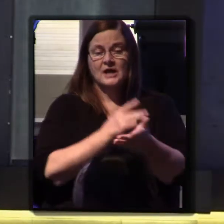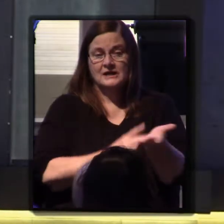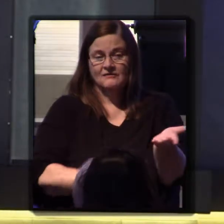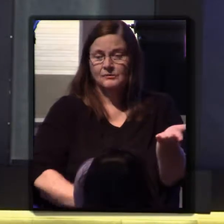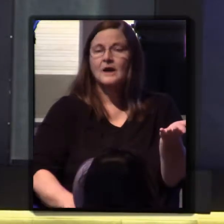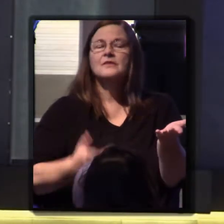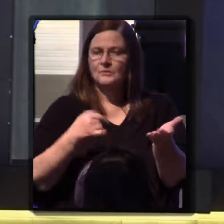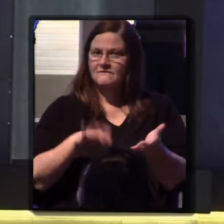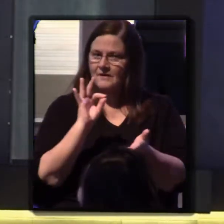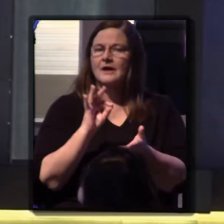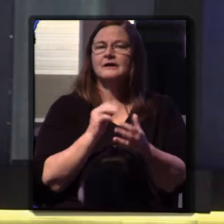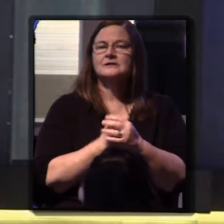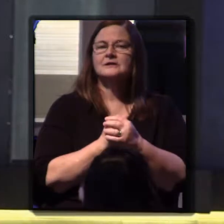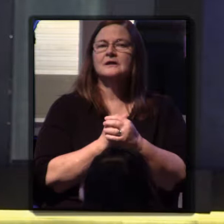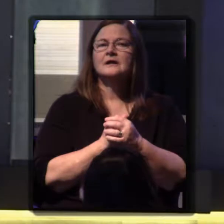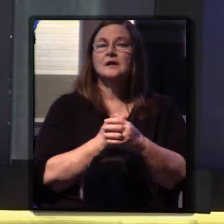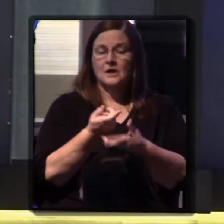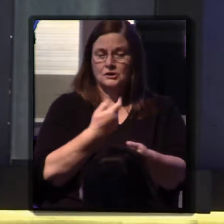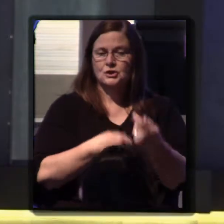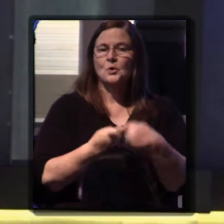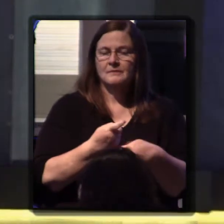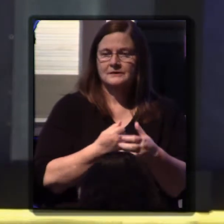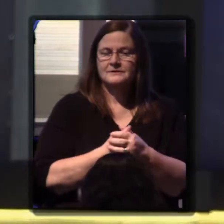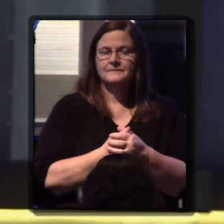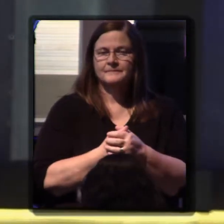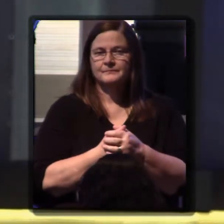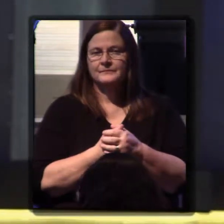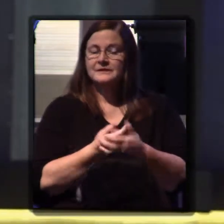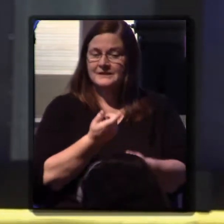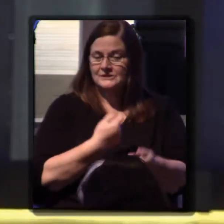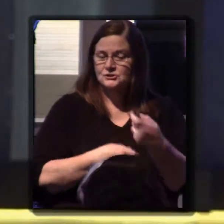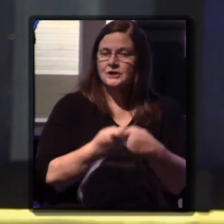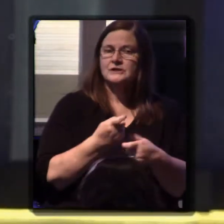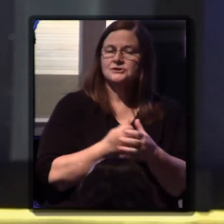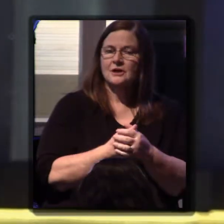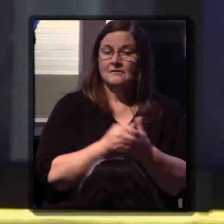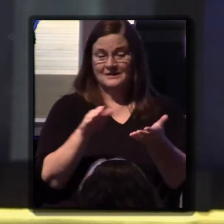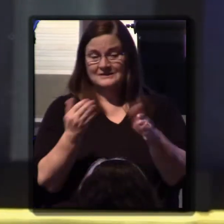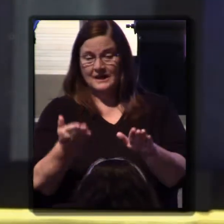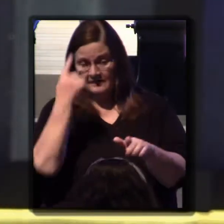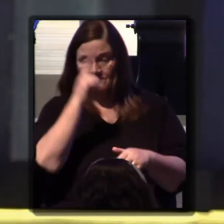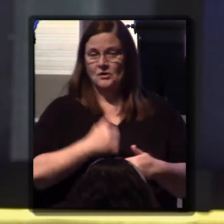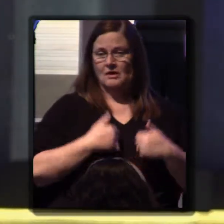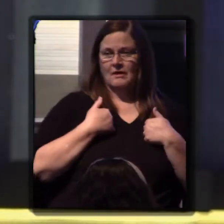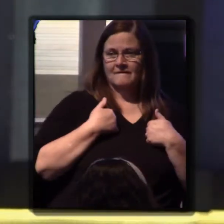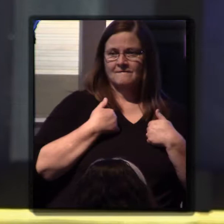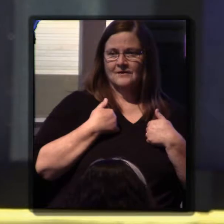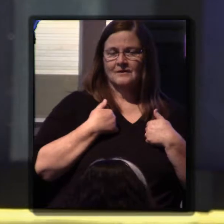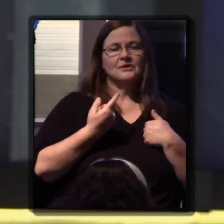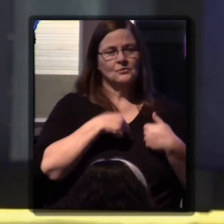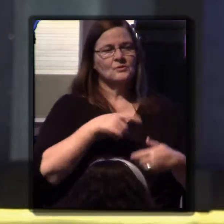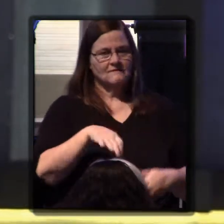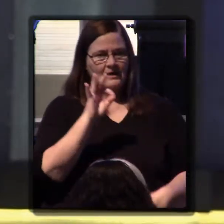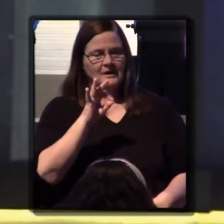that it is in the shedding of blood that we find atonement. It is in the shedding of blood, it is in the exchange